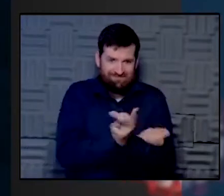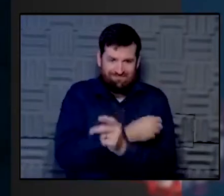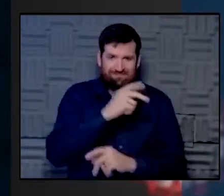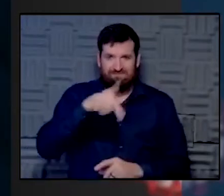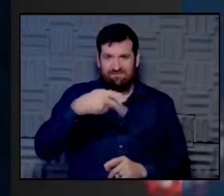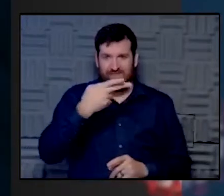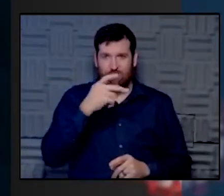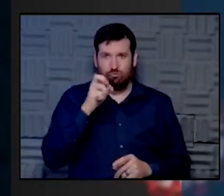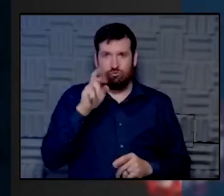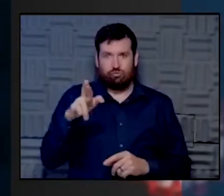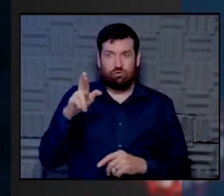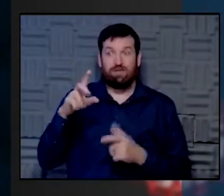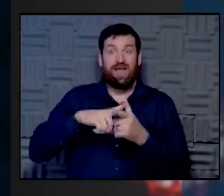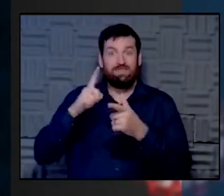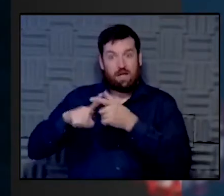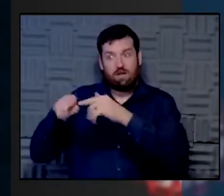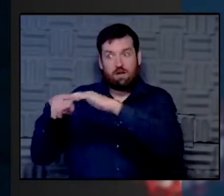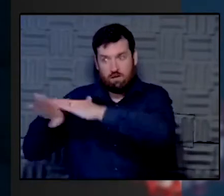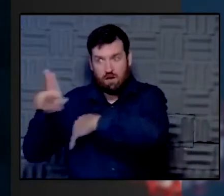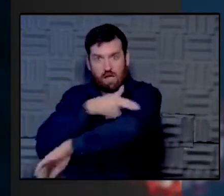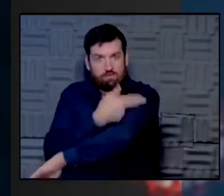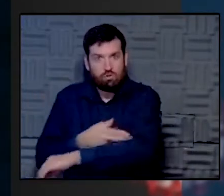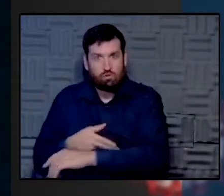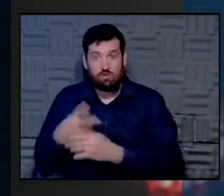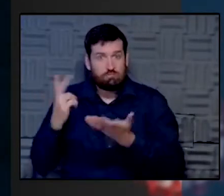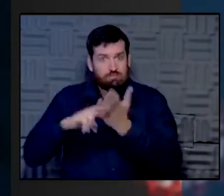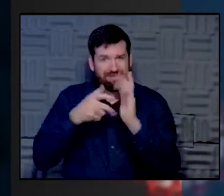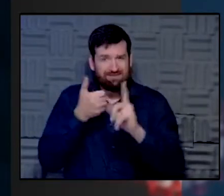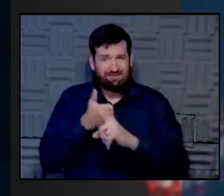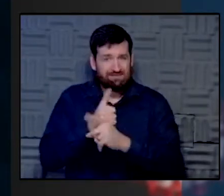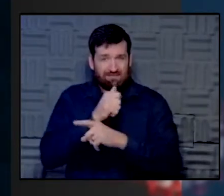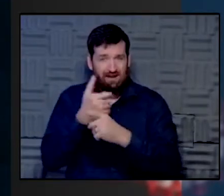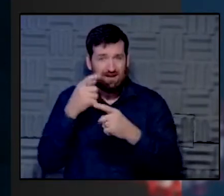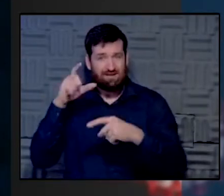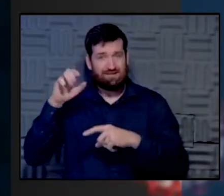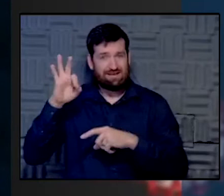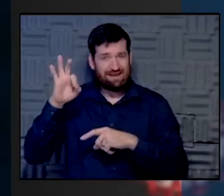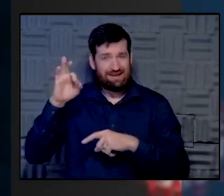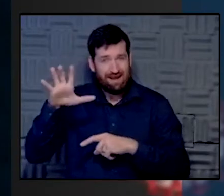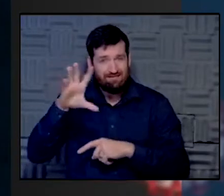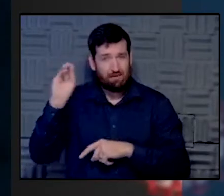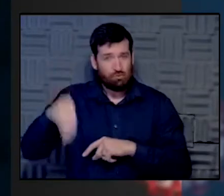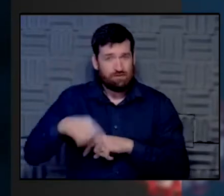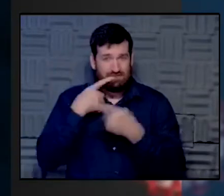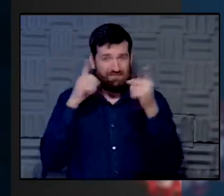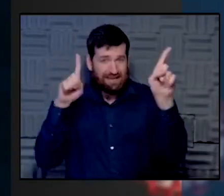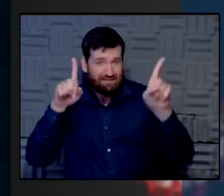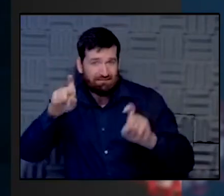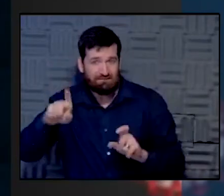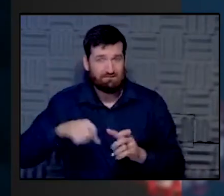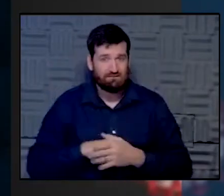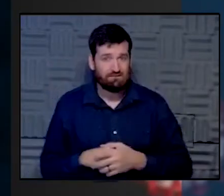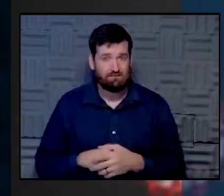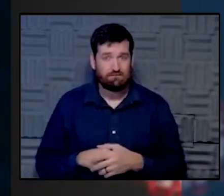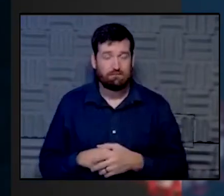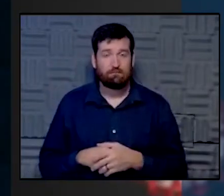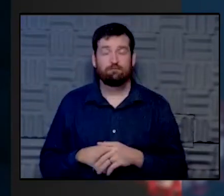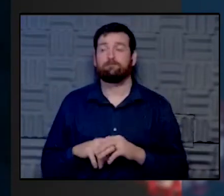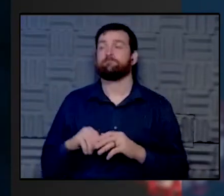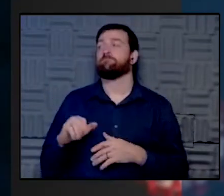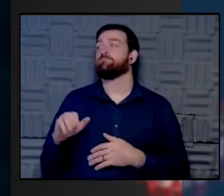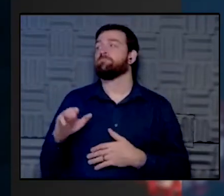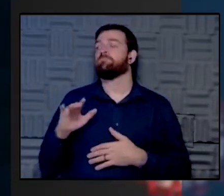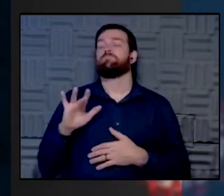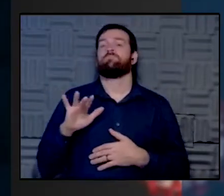Does this mean the shot is not 95% effective against COVID-19 as first reported? So I think this one